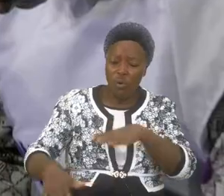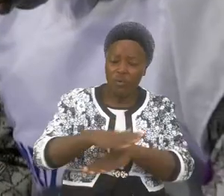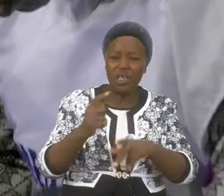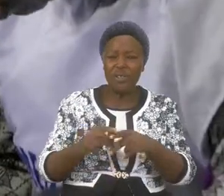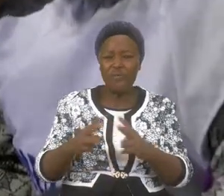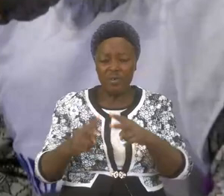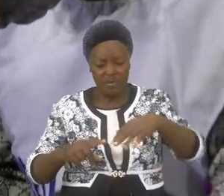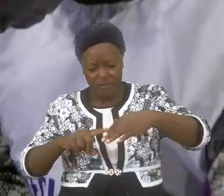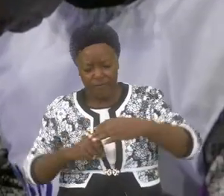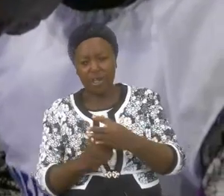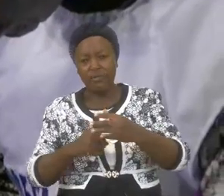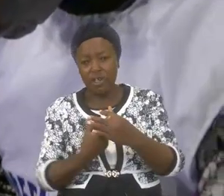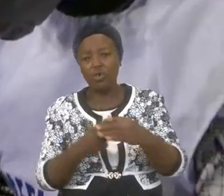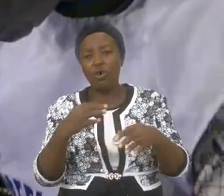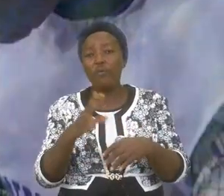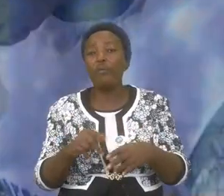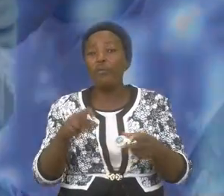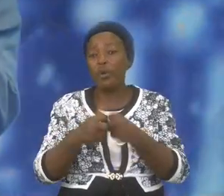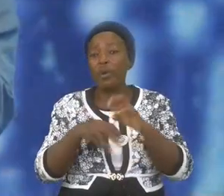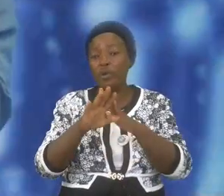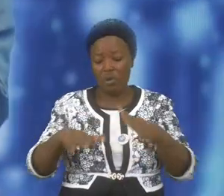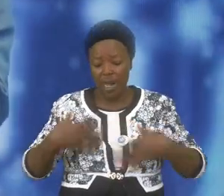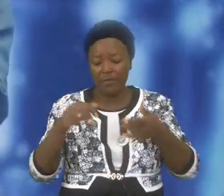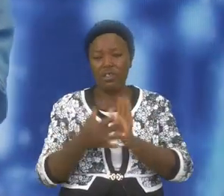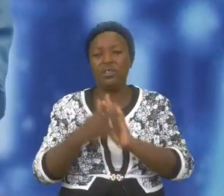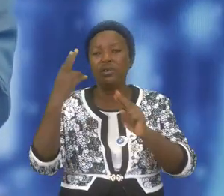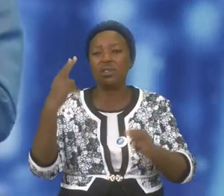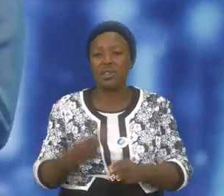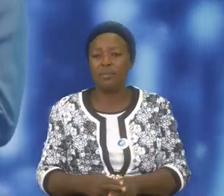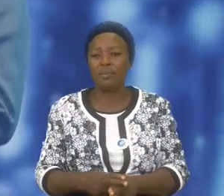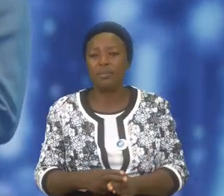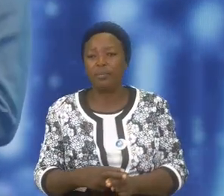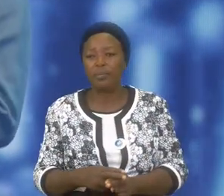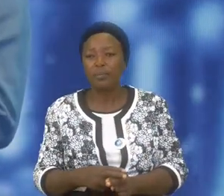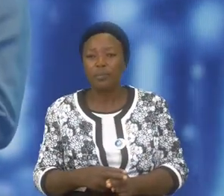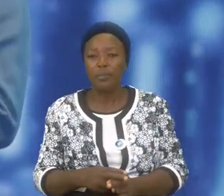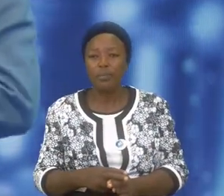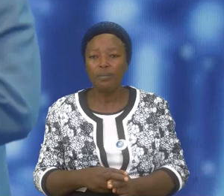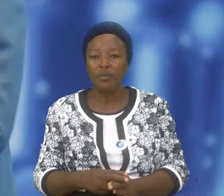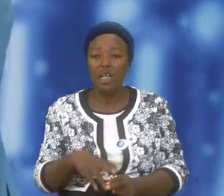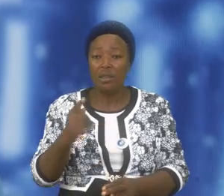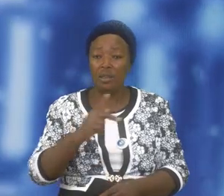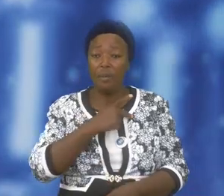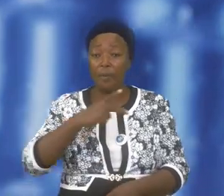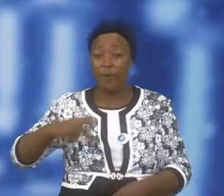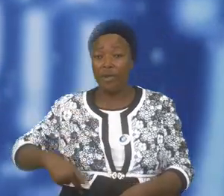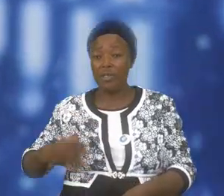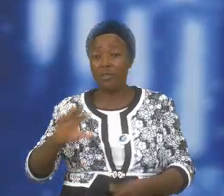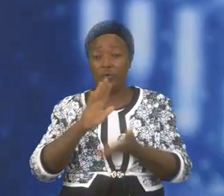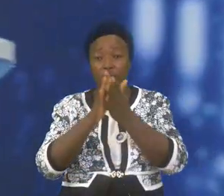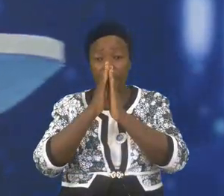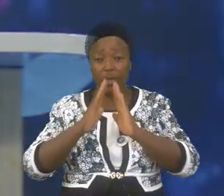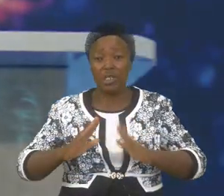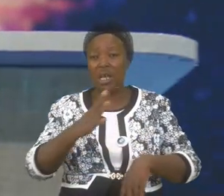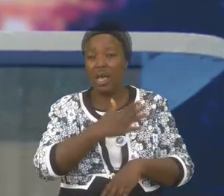Jesus' name. The Prince of Peace and his final reign. Let's look at number one.